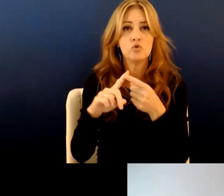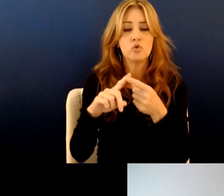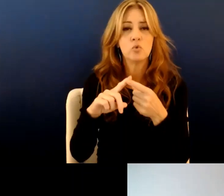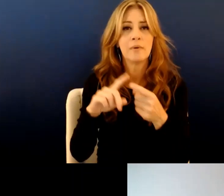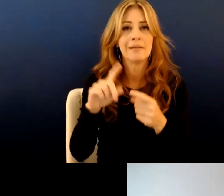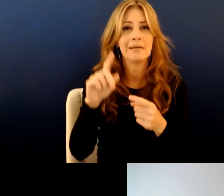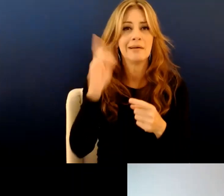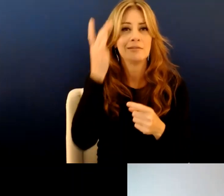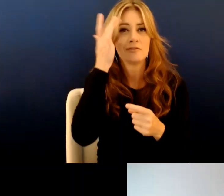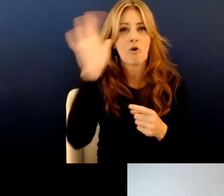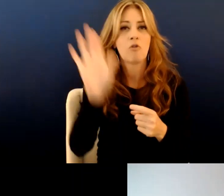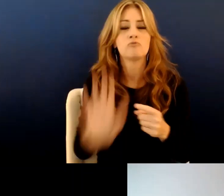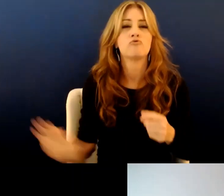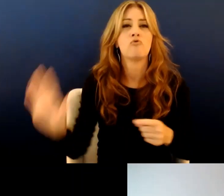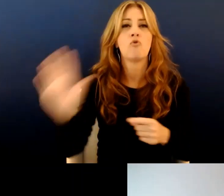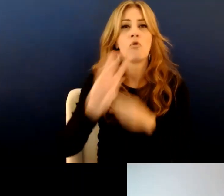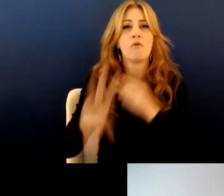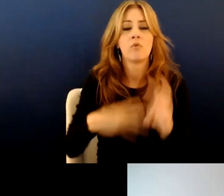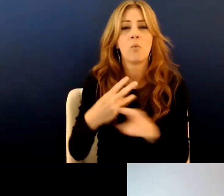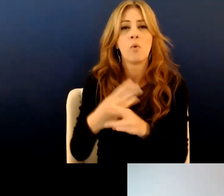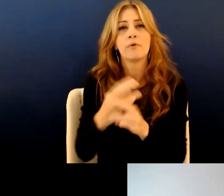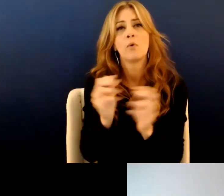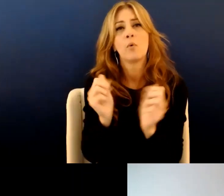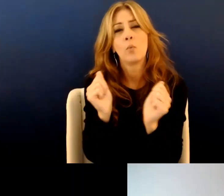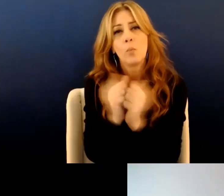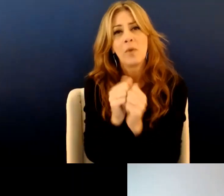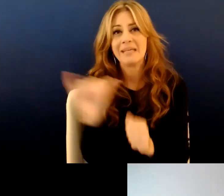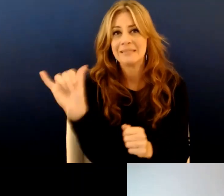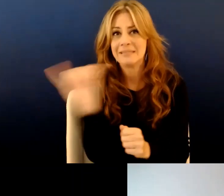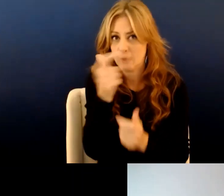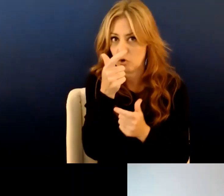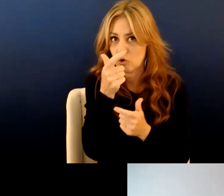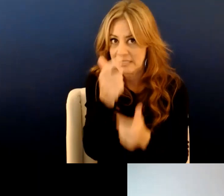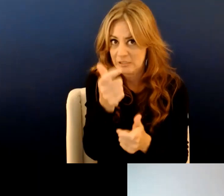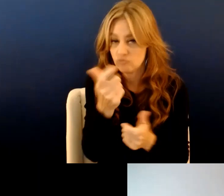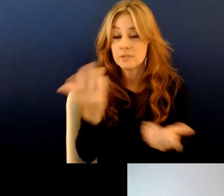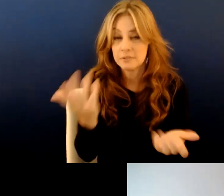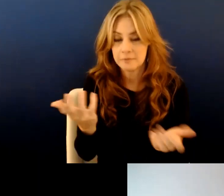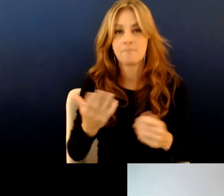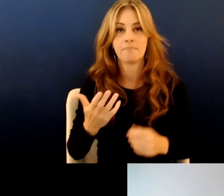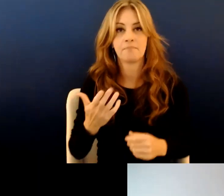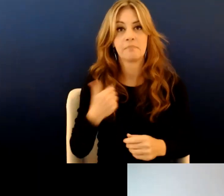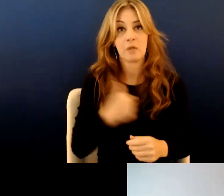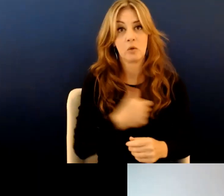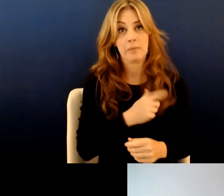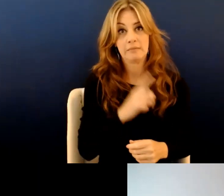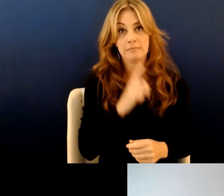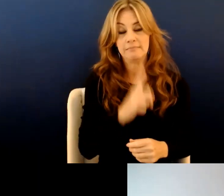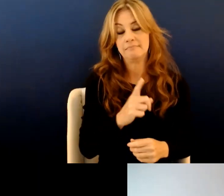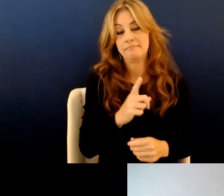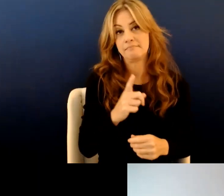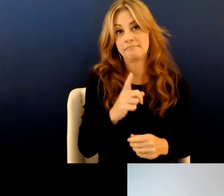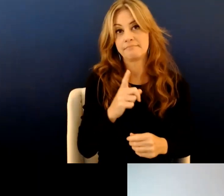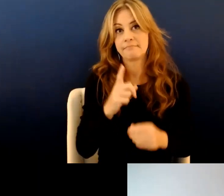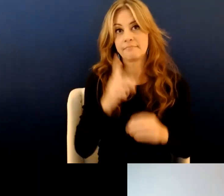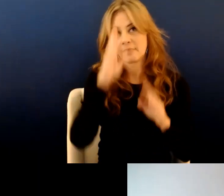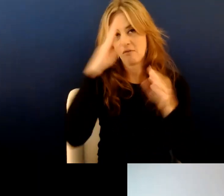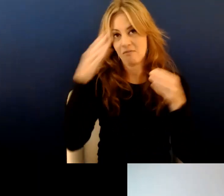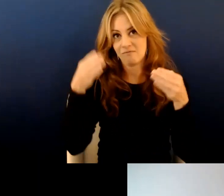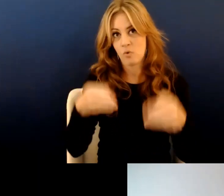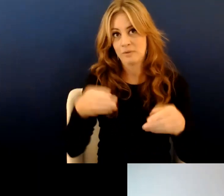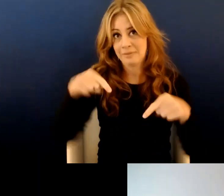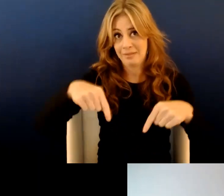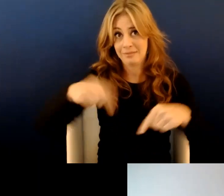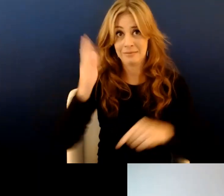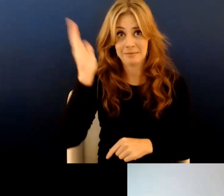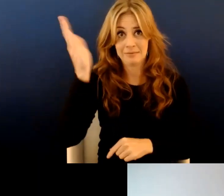worldwide with similarly situated interests. While we will be particularly orienting this webinar to